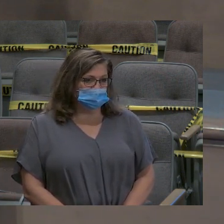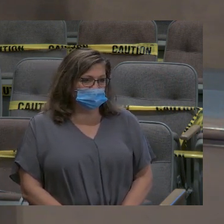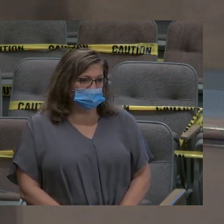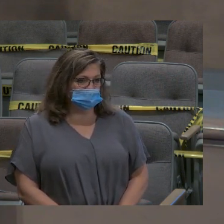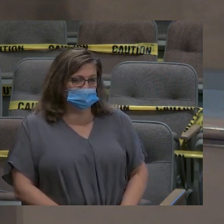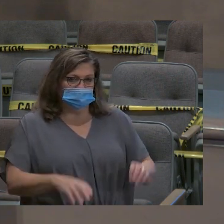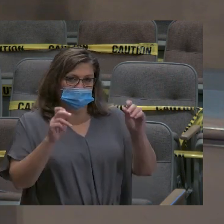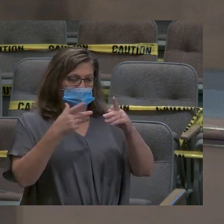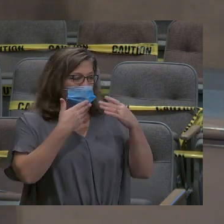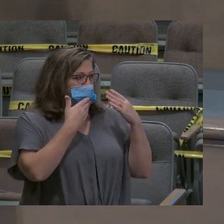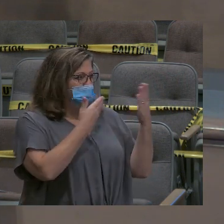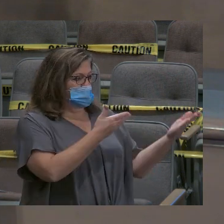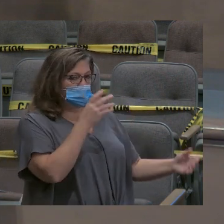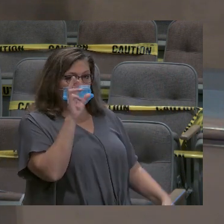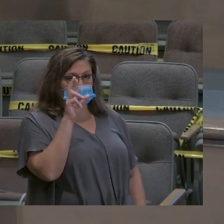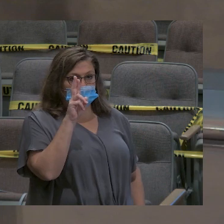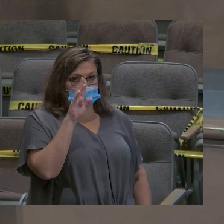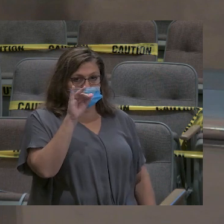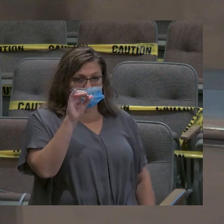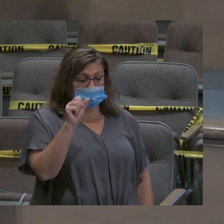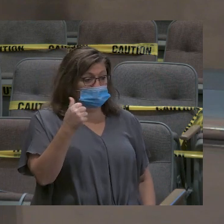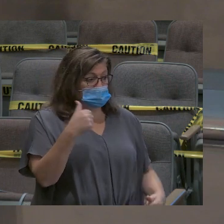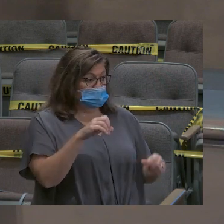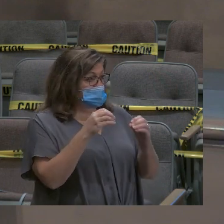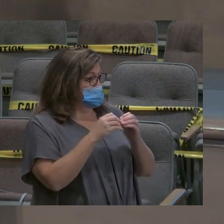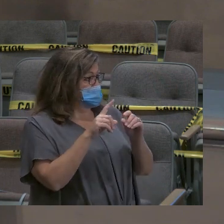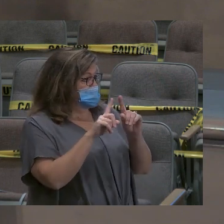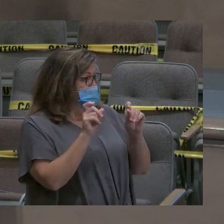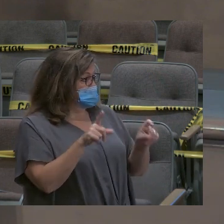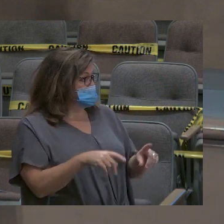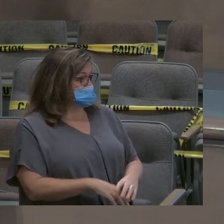Okay, thank you, Dr. Lewis. Any additional questions?